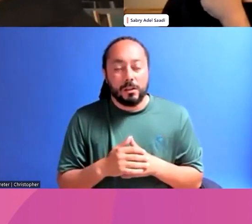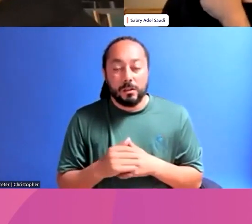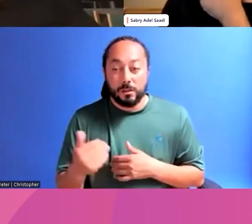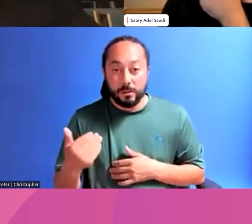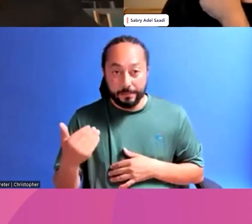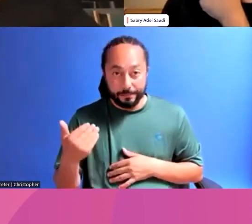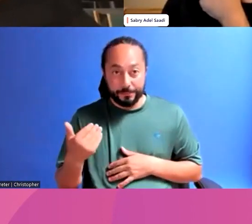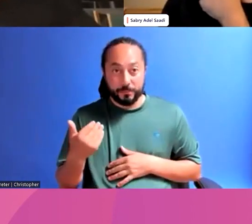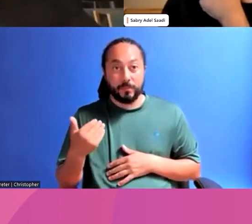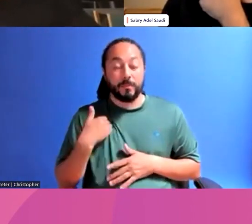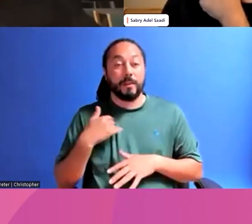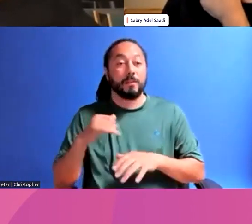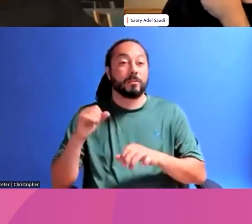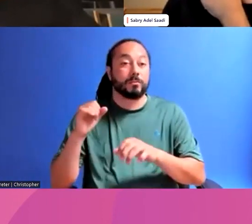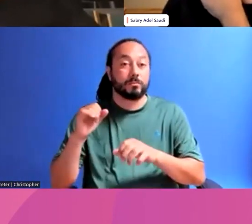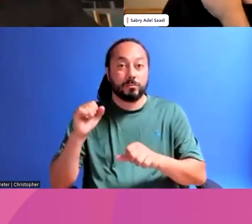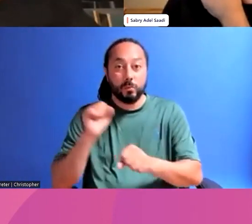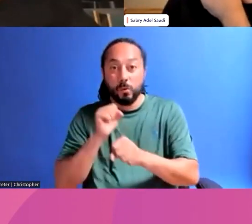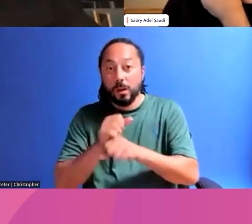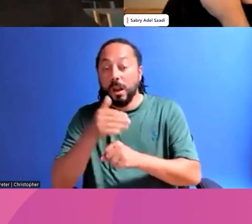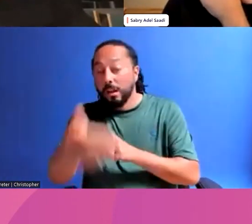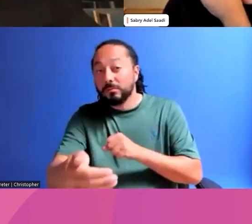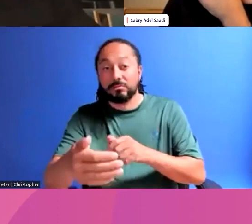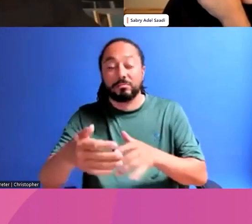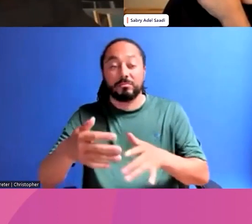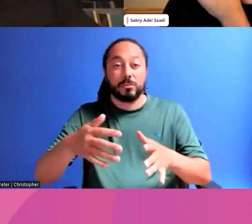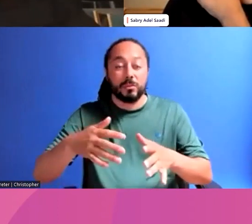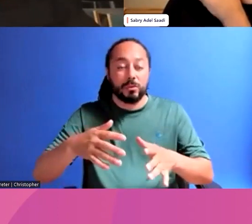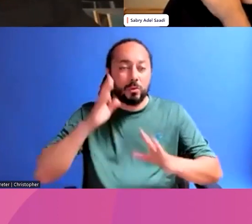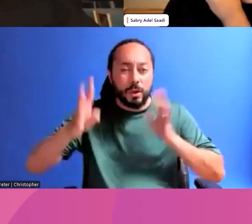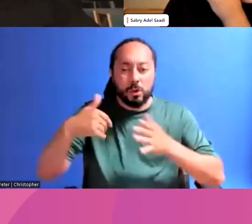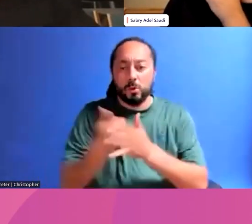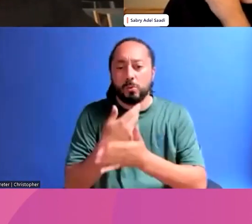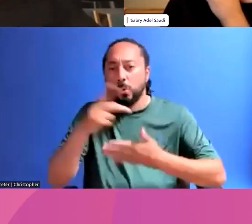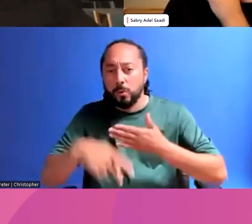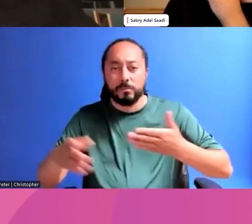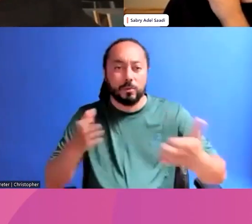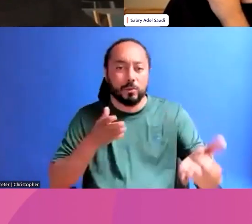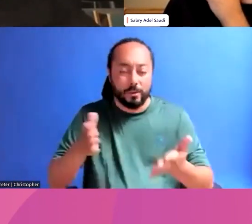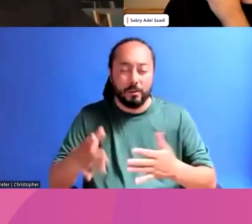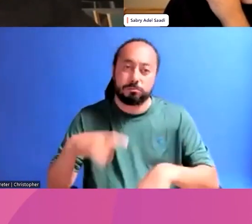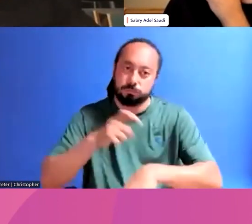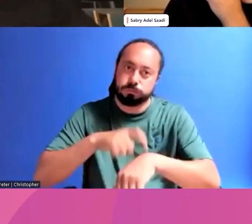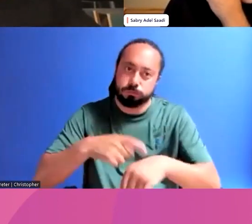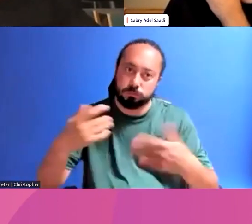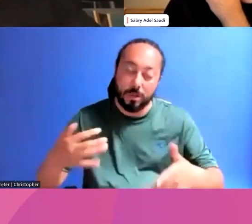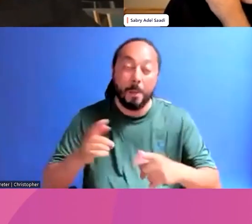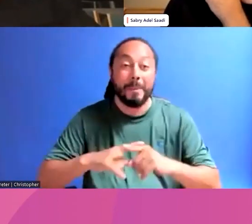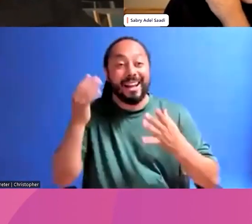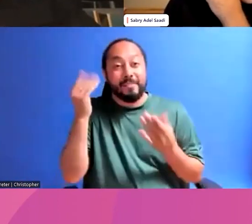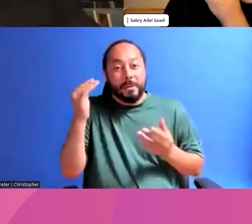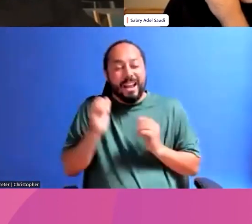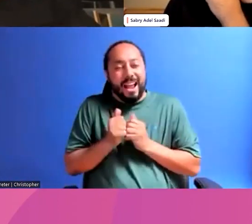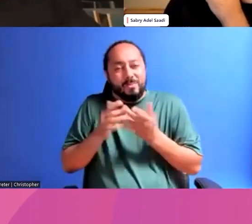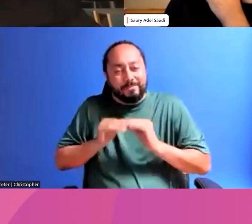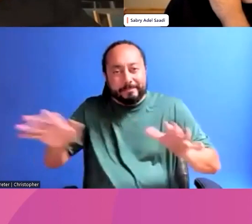creating programs and services, but all that takes time. So what can we do to get that information out now so that people can